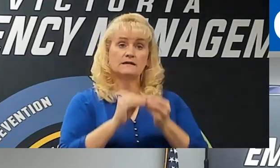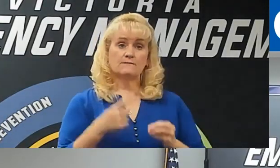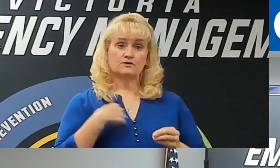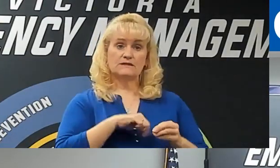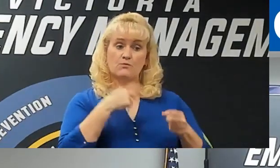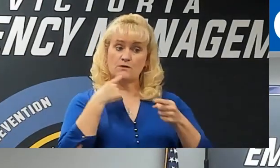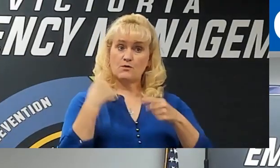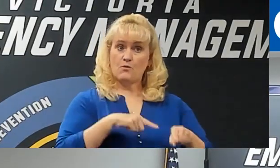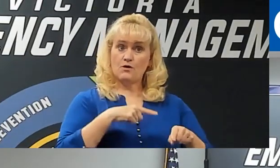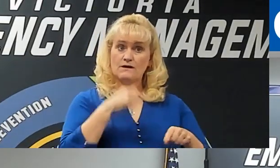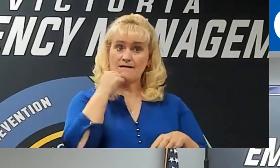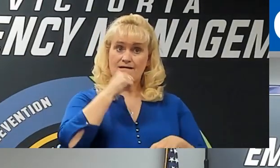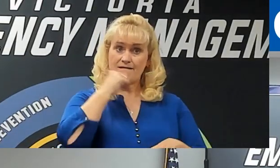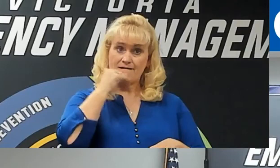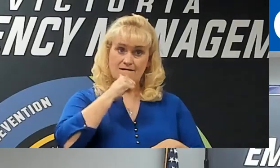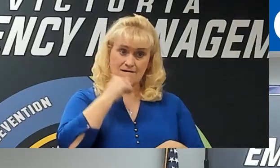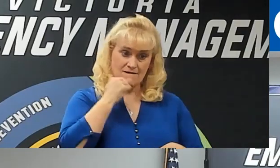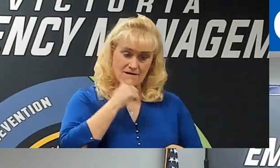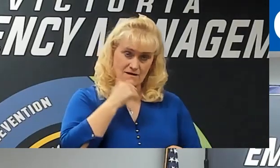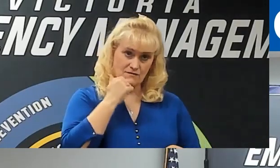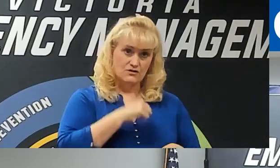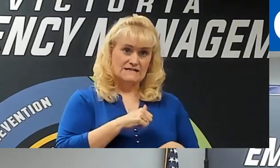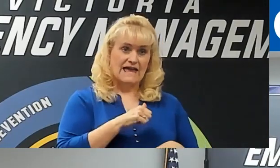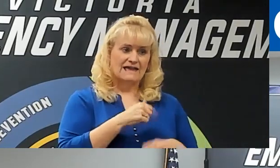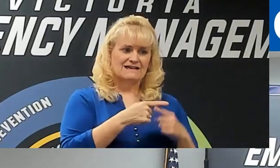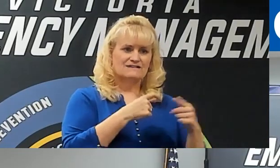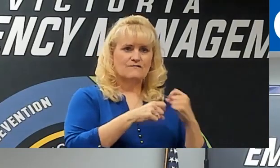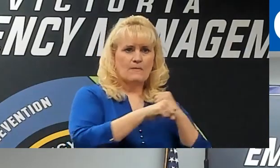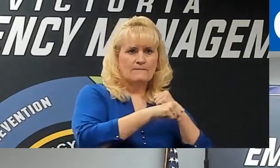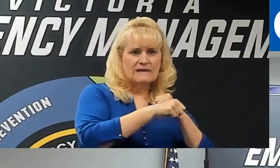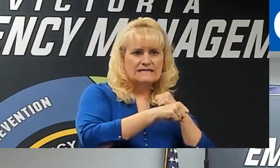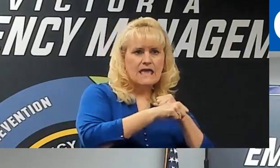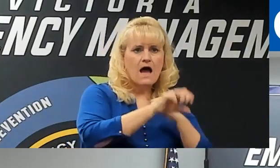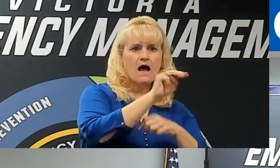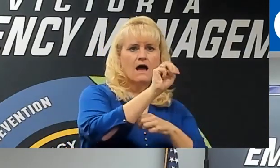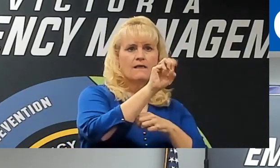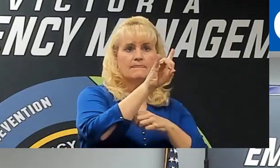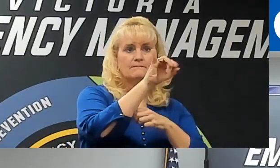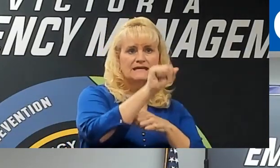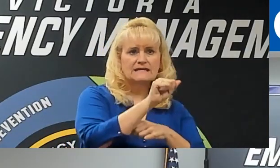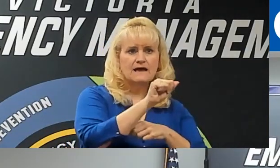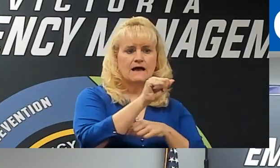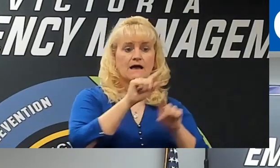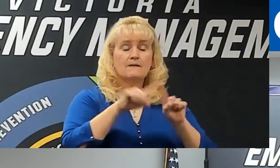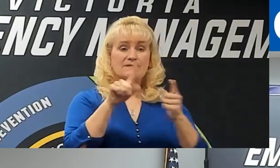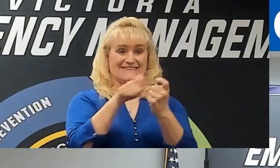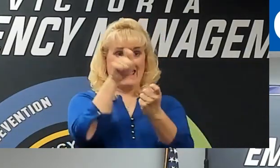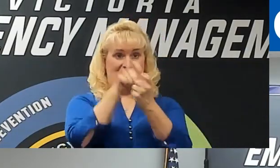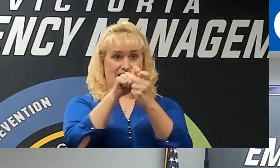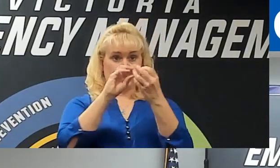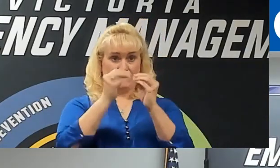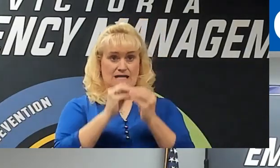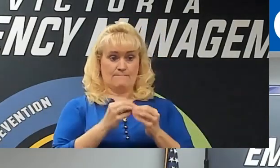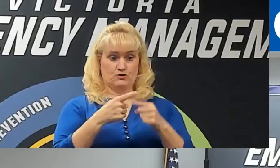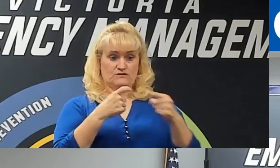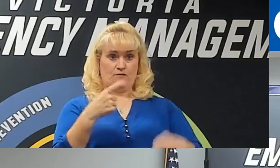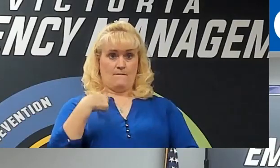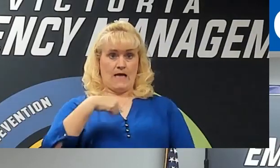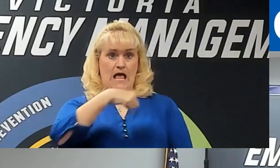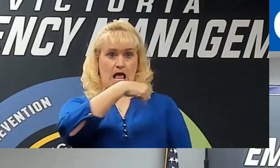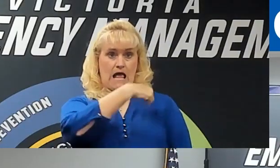on a daily basis through our social media account and that the local media pushes out are the accurate numbers coming from us, and those are up to the date